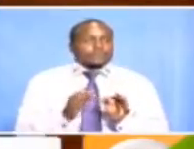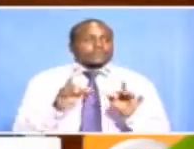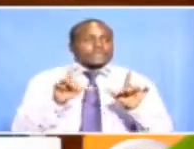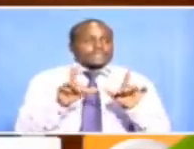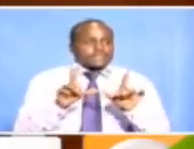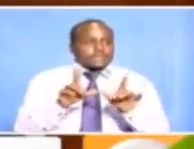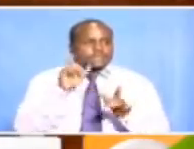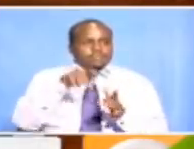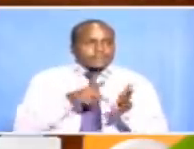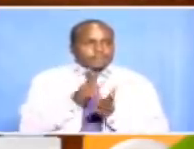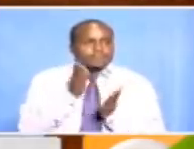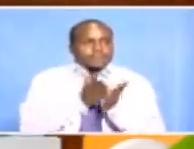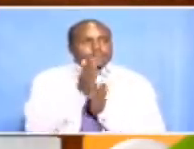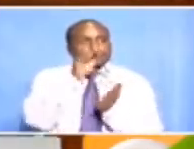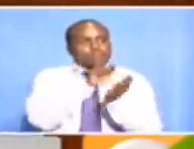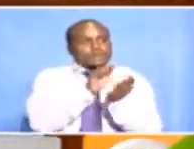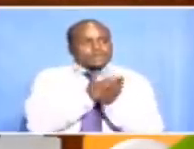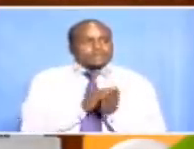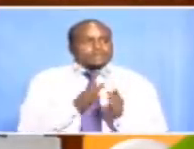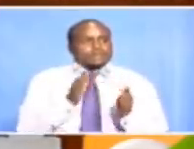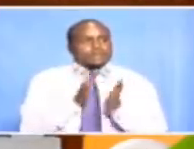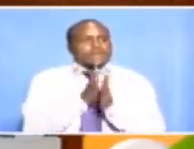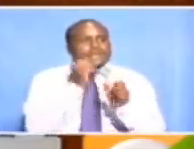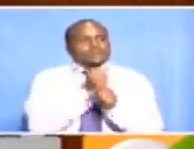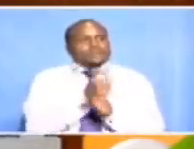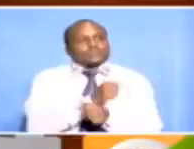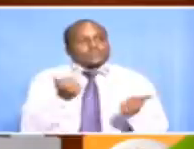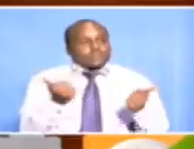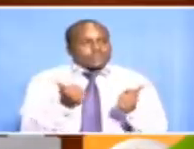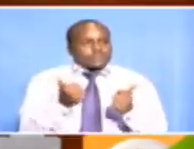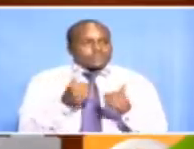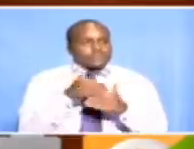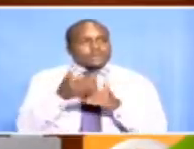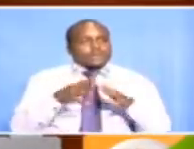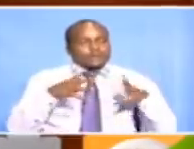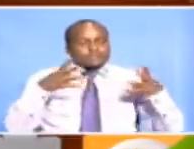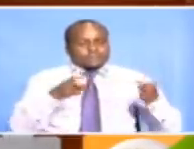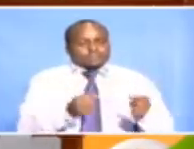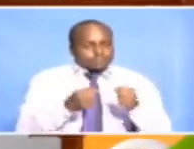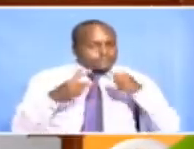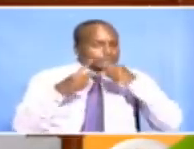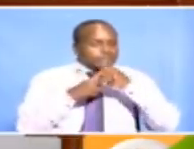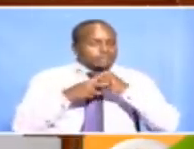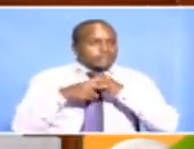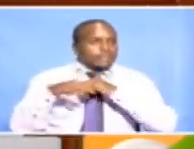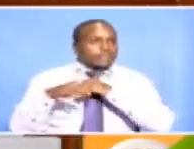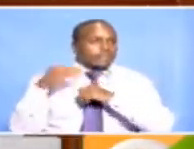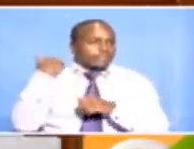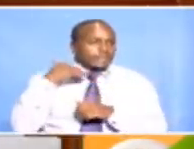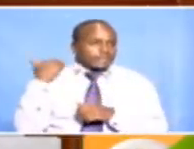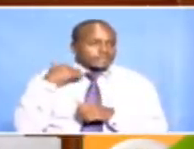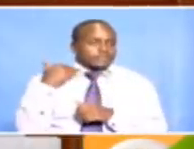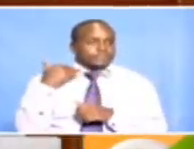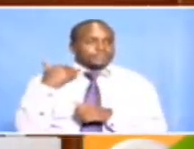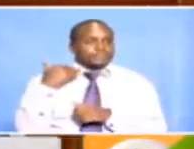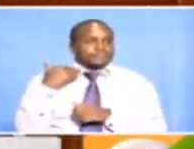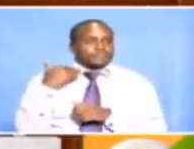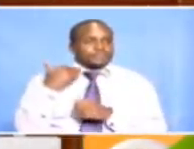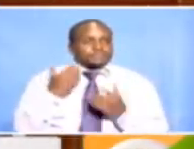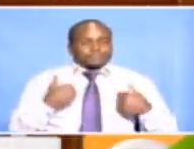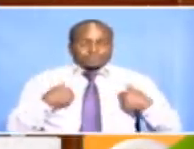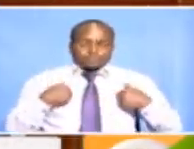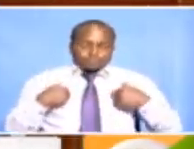have to pay through a bank. And it worked. After nishike wale wakora, seven of them, they took me to the